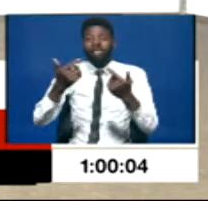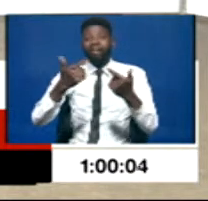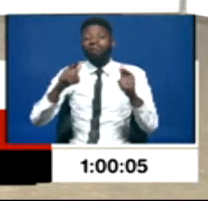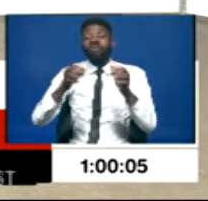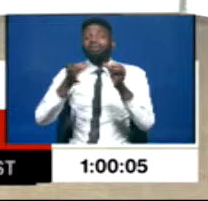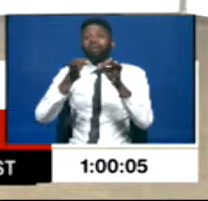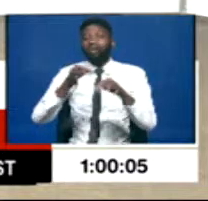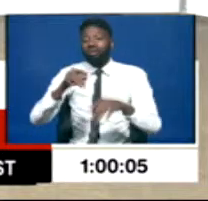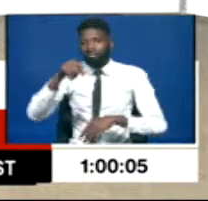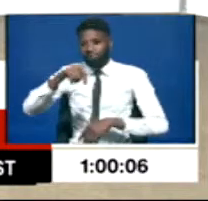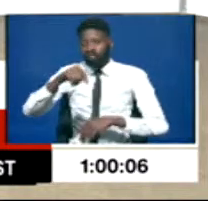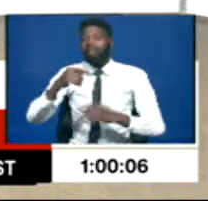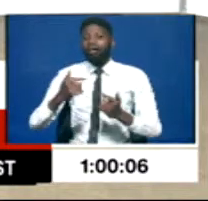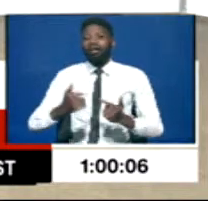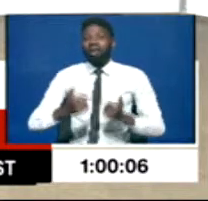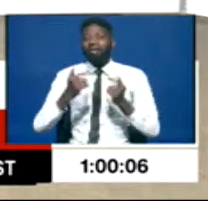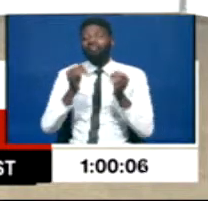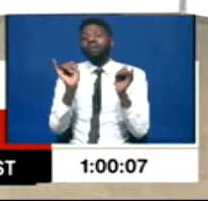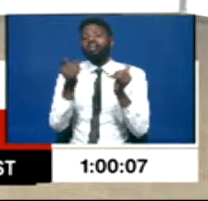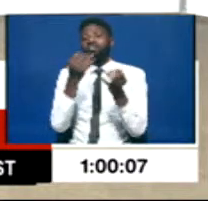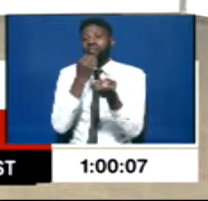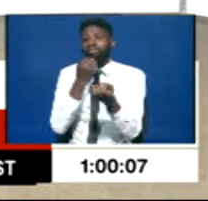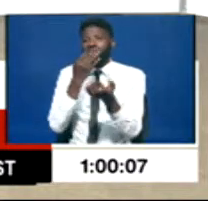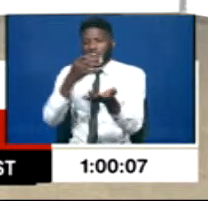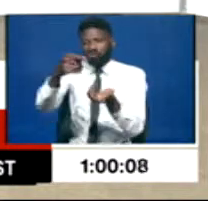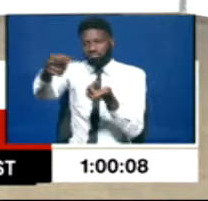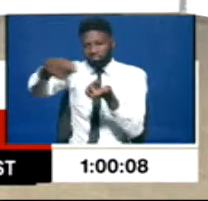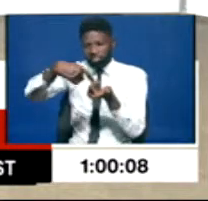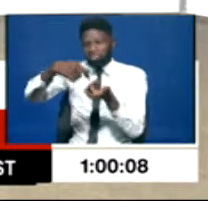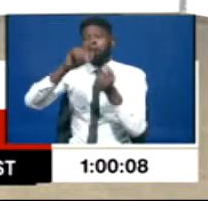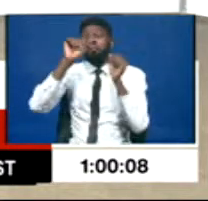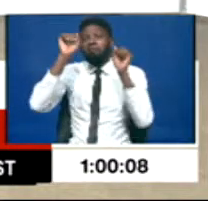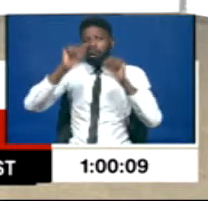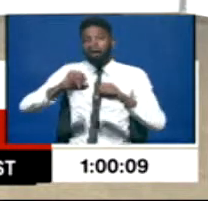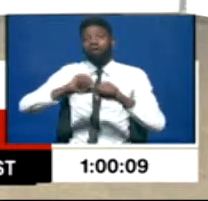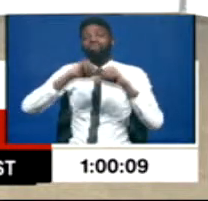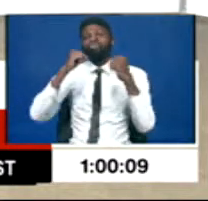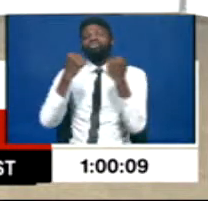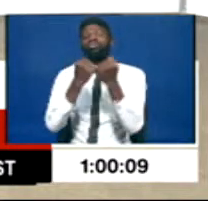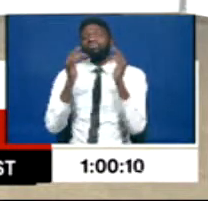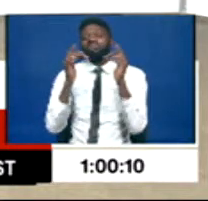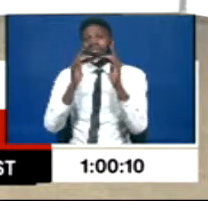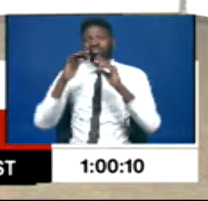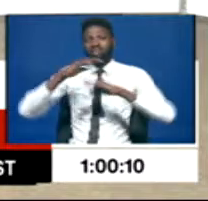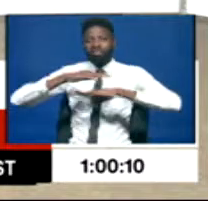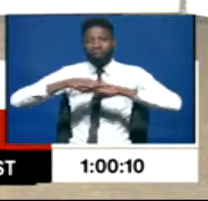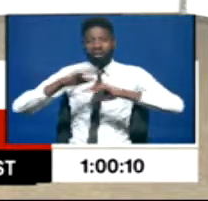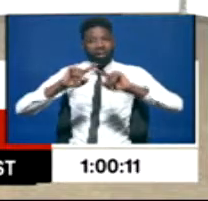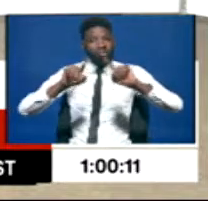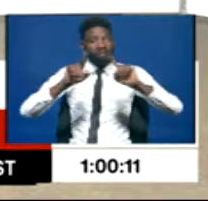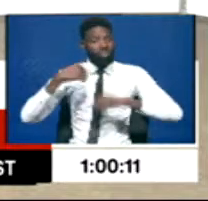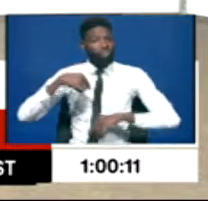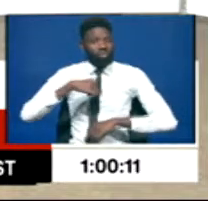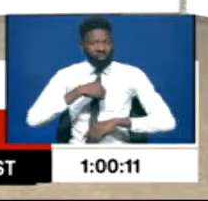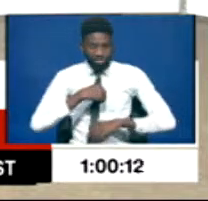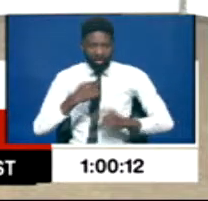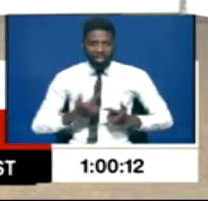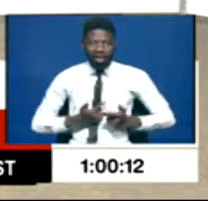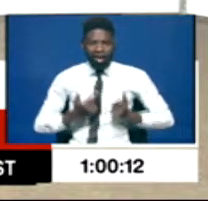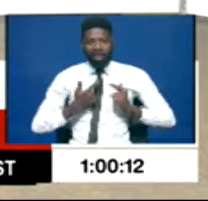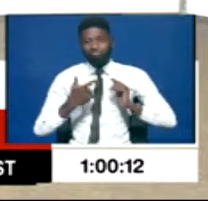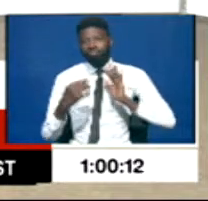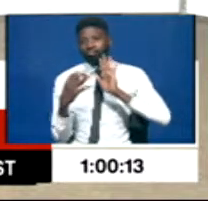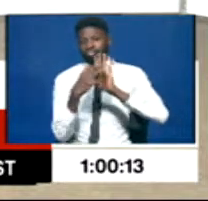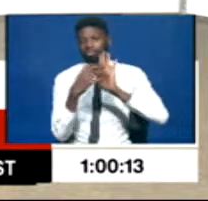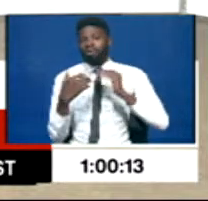live newscast. Let's keep this interactive on all our social media platforms as we are live. Appreciate your comments, suggestions, or